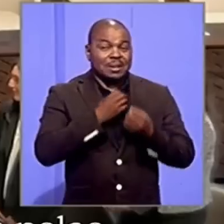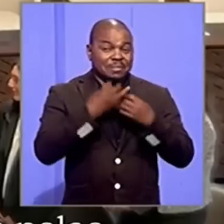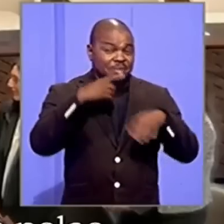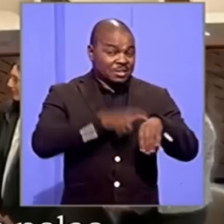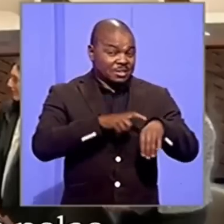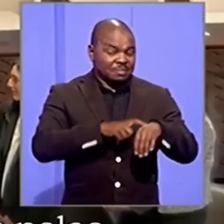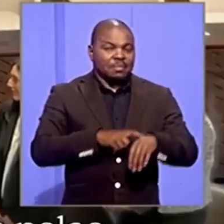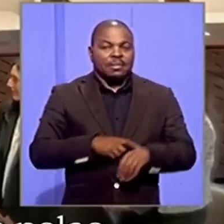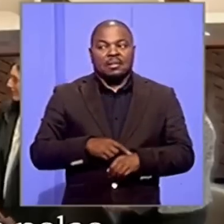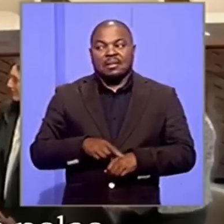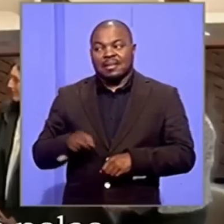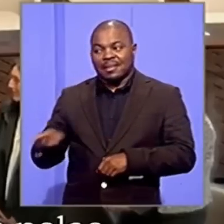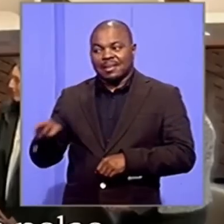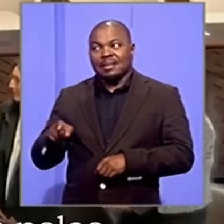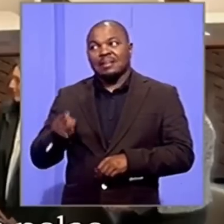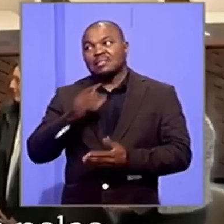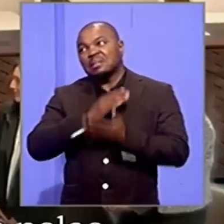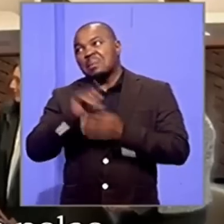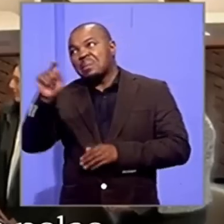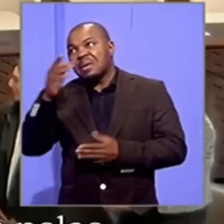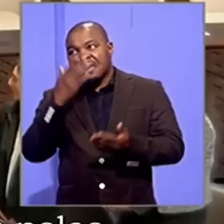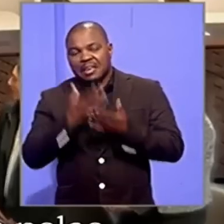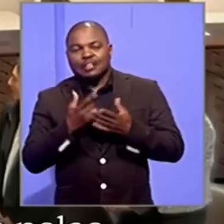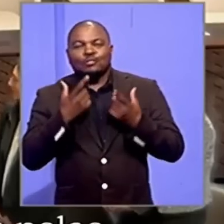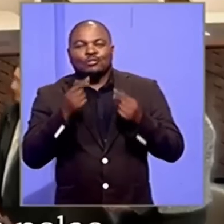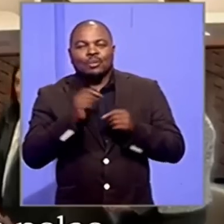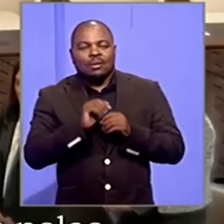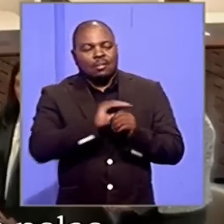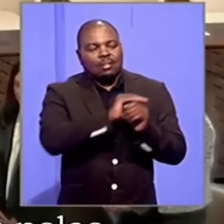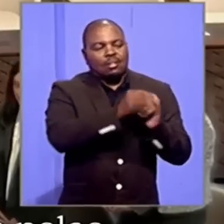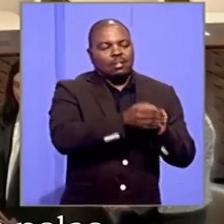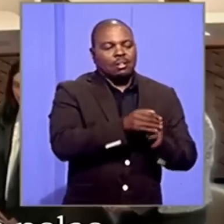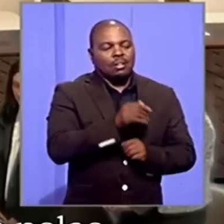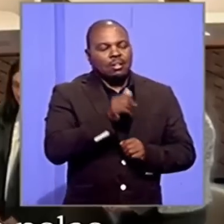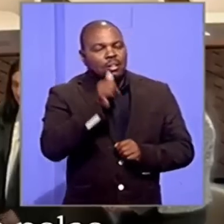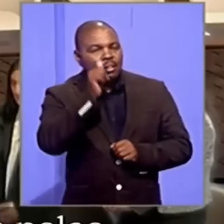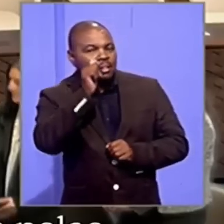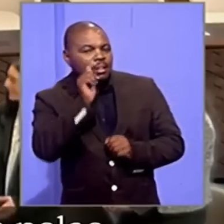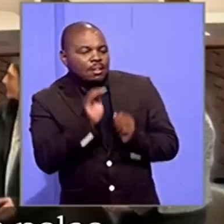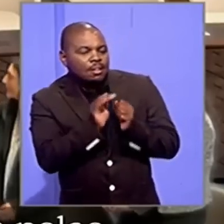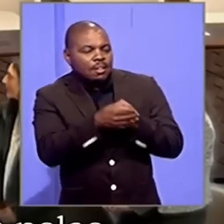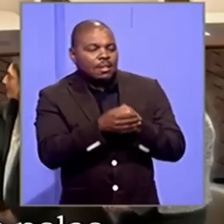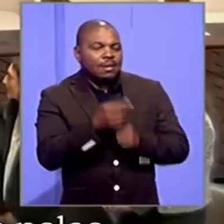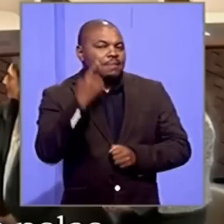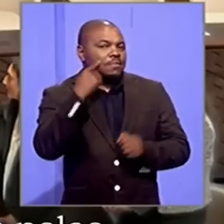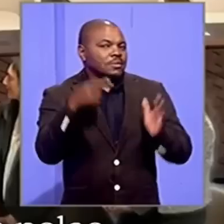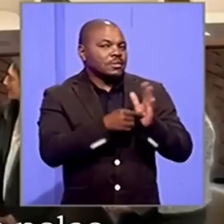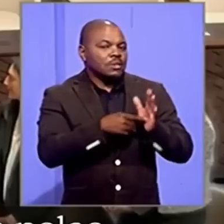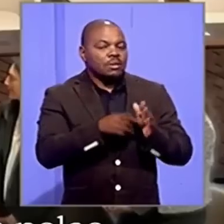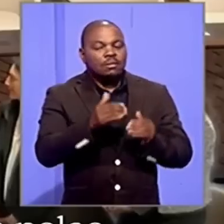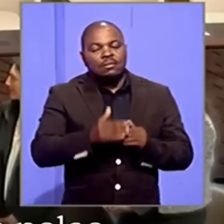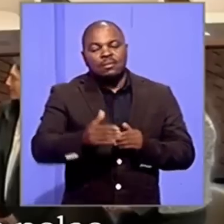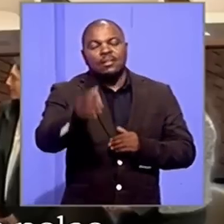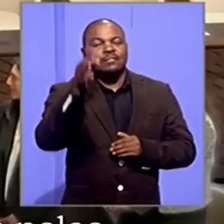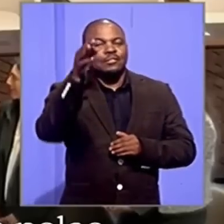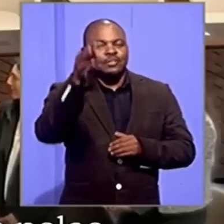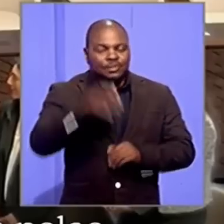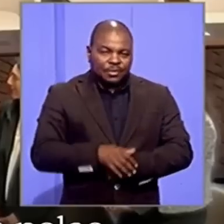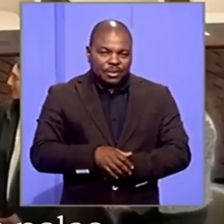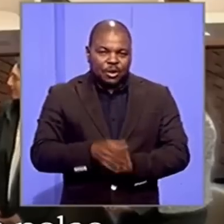naha e pata ditaba le mehlala le se ka sebediswang e bang naha e